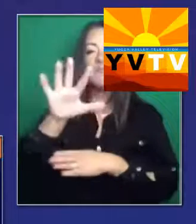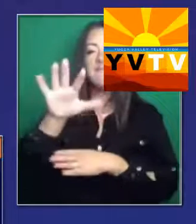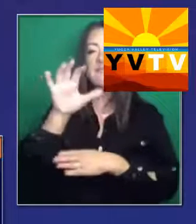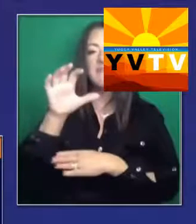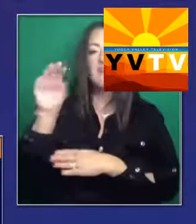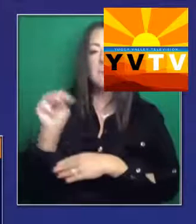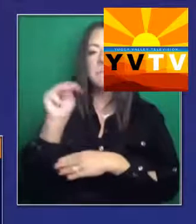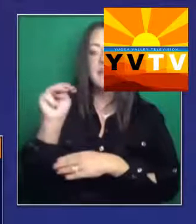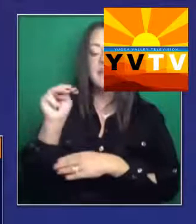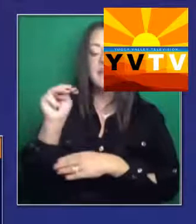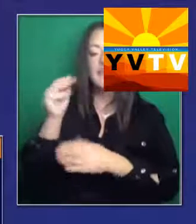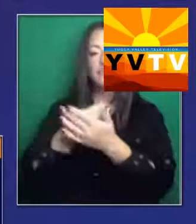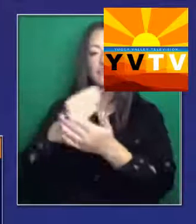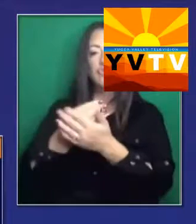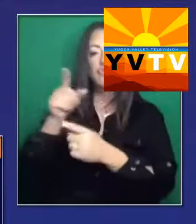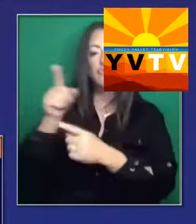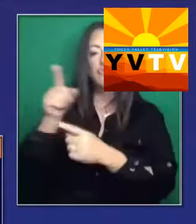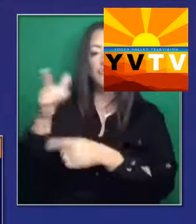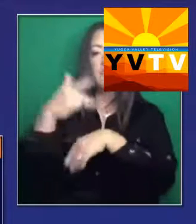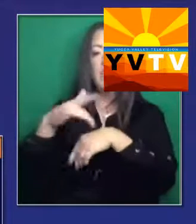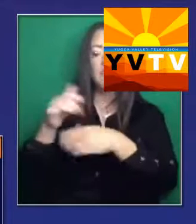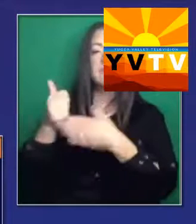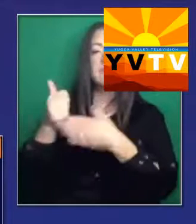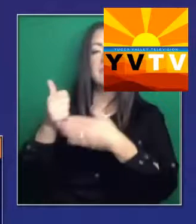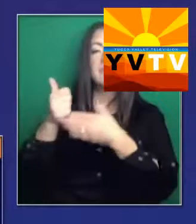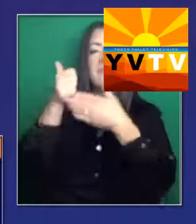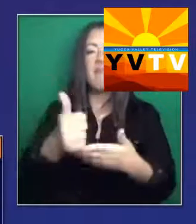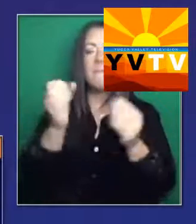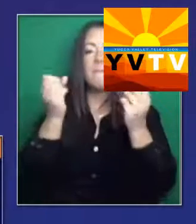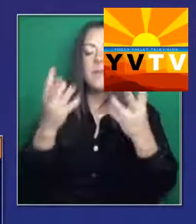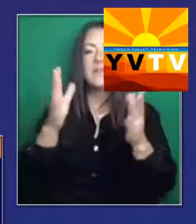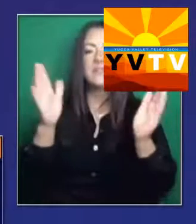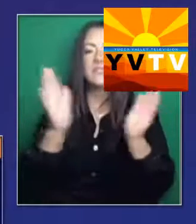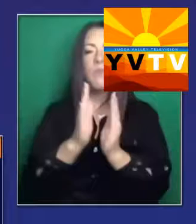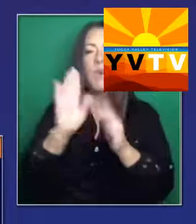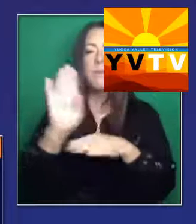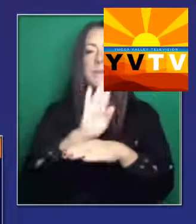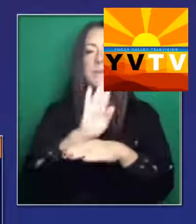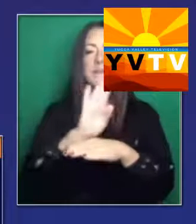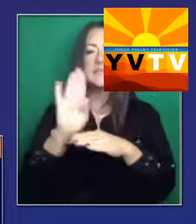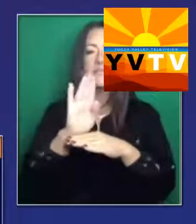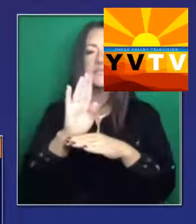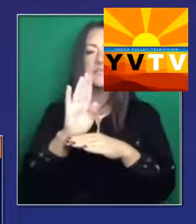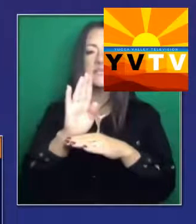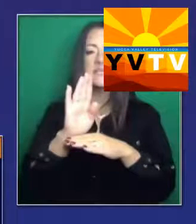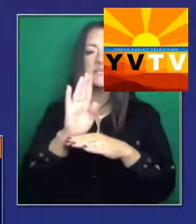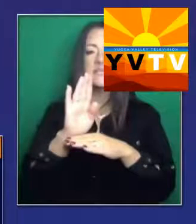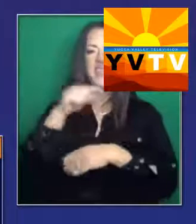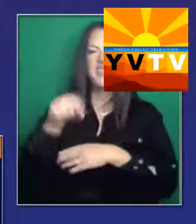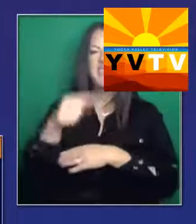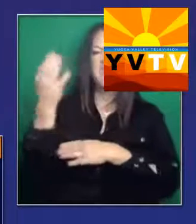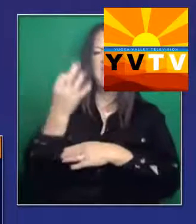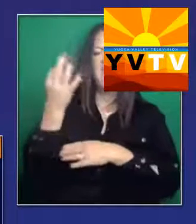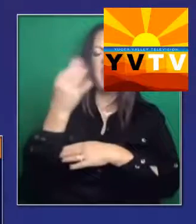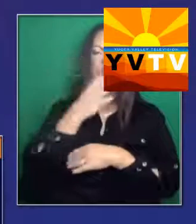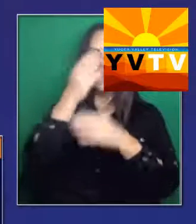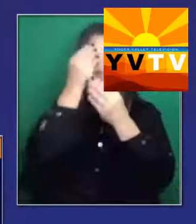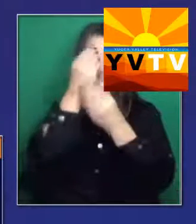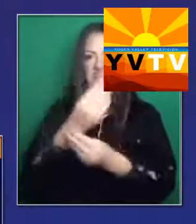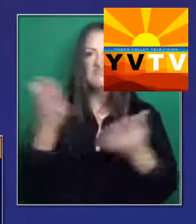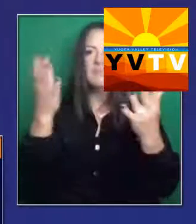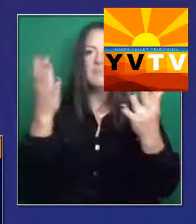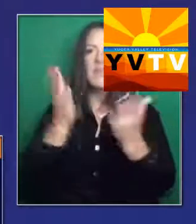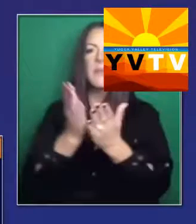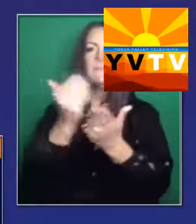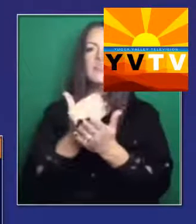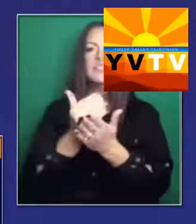lot more about doing a lot more for our small businesses this Friday when we release the budget. This was done in the